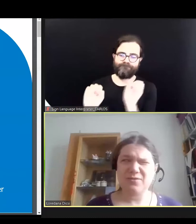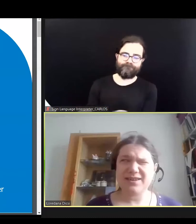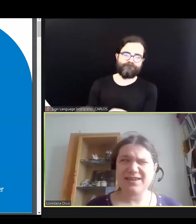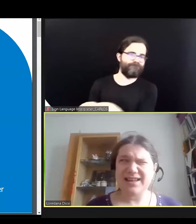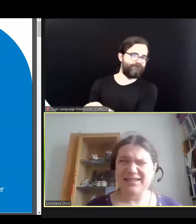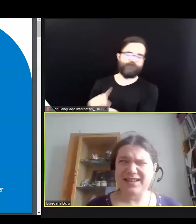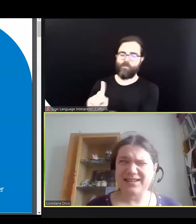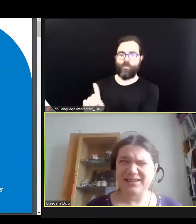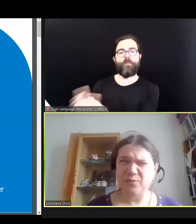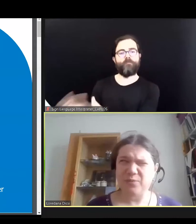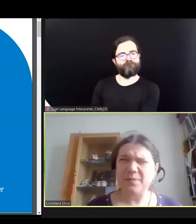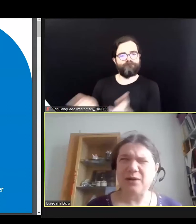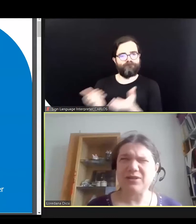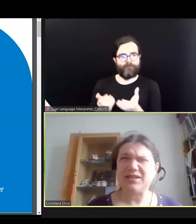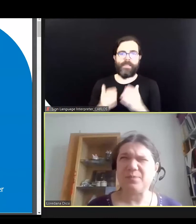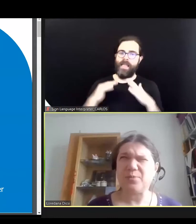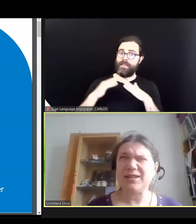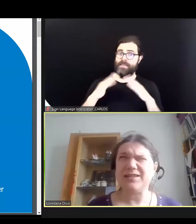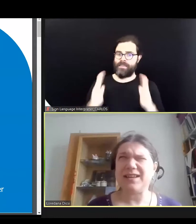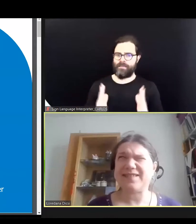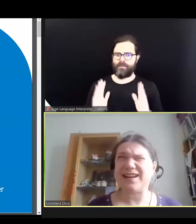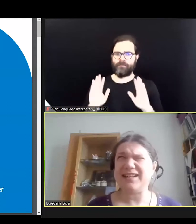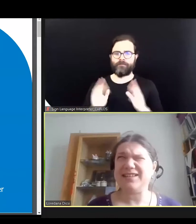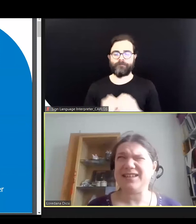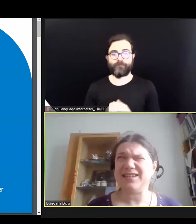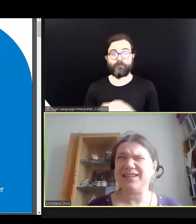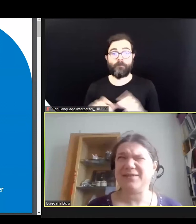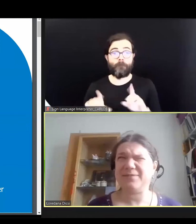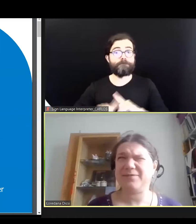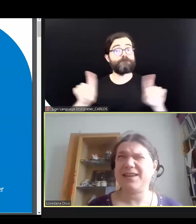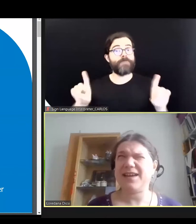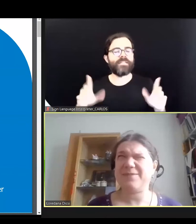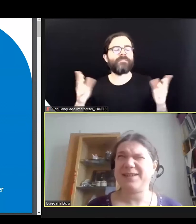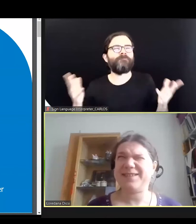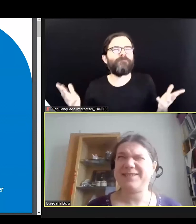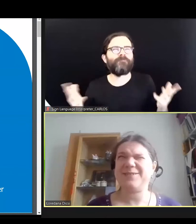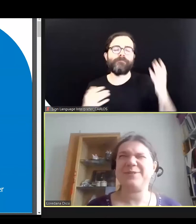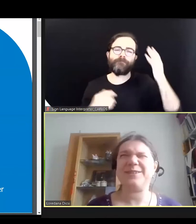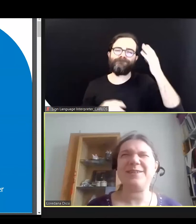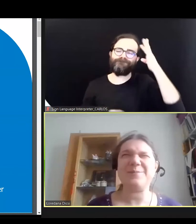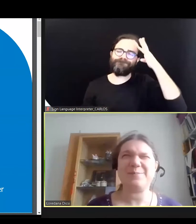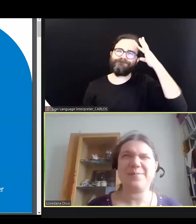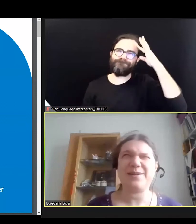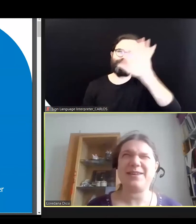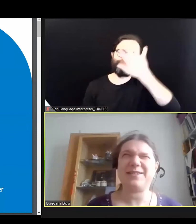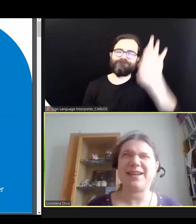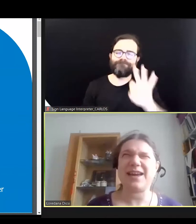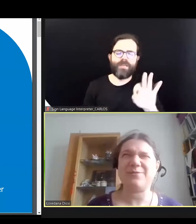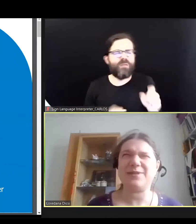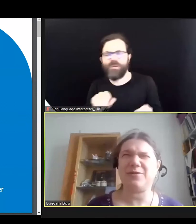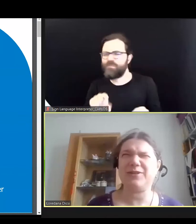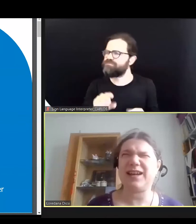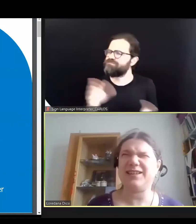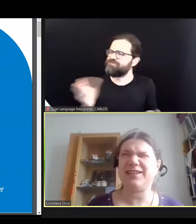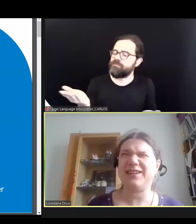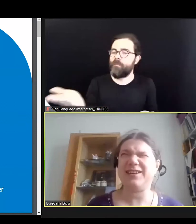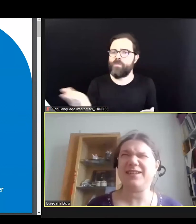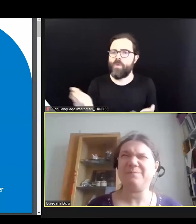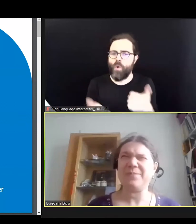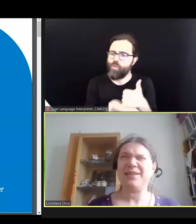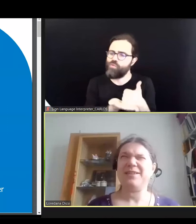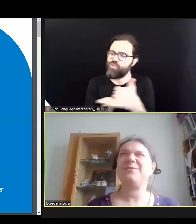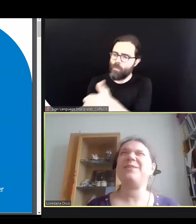So then what about the support that child needed? I just told her, maybe it's like with the online